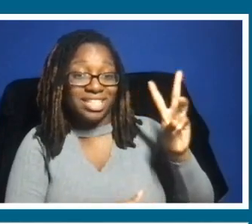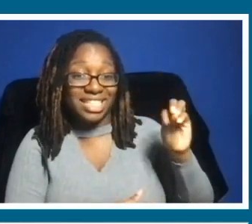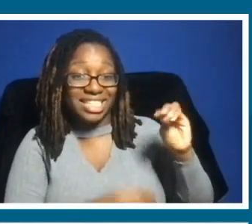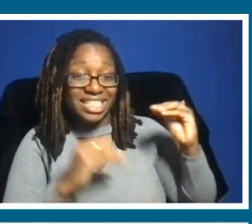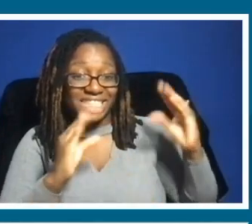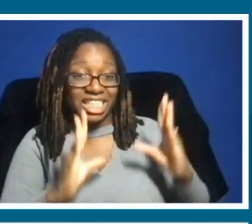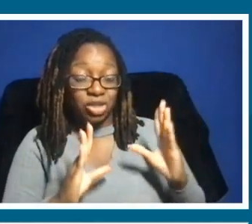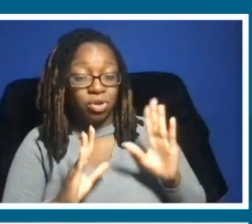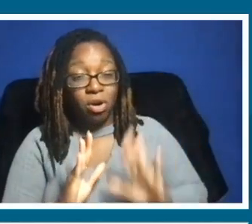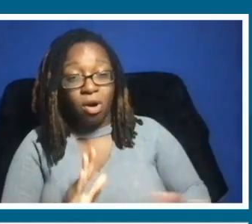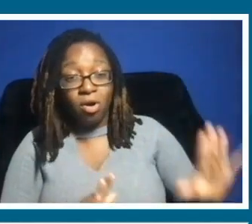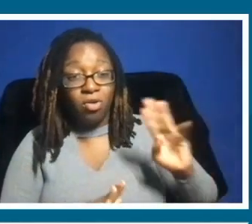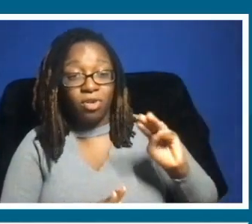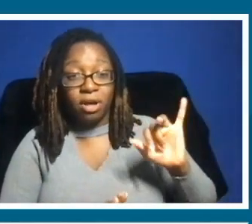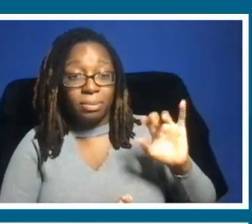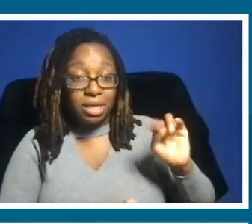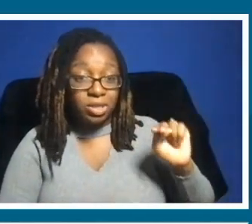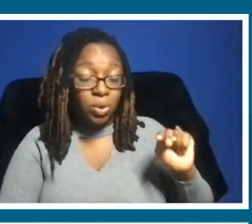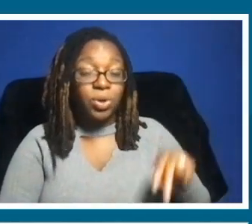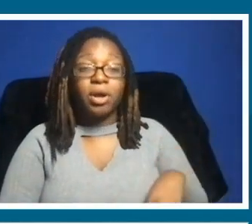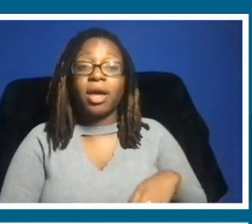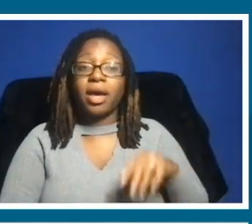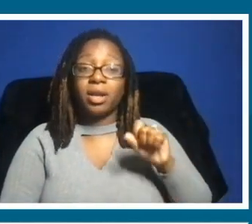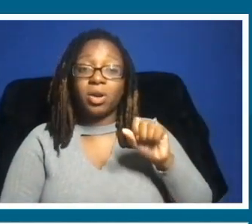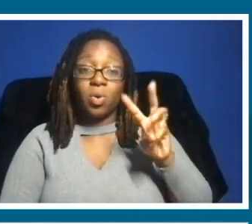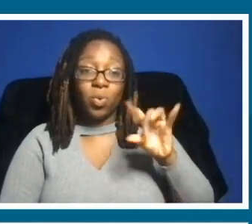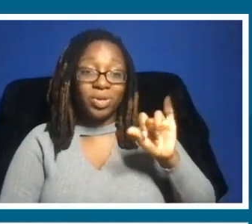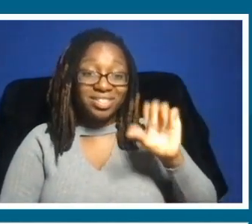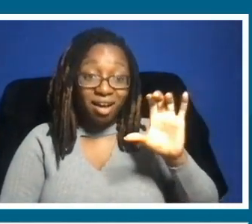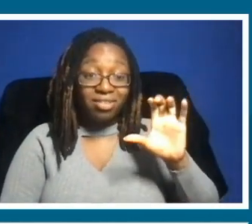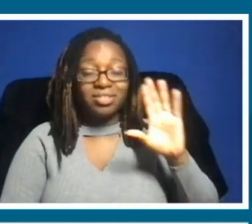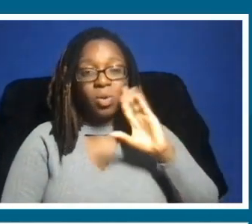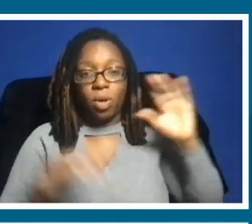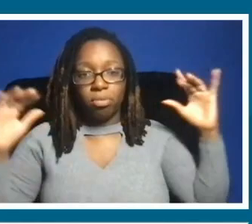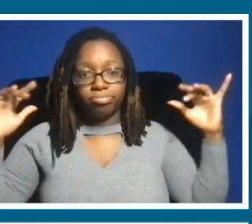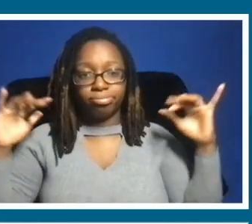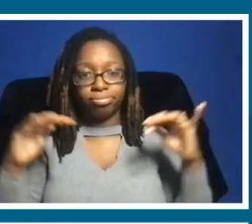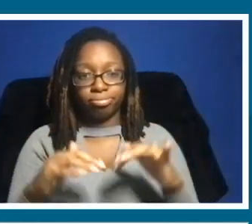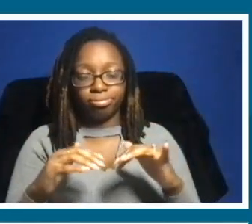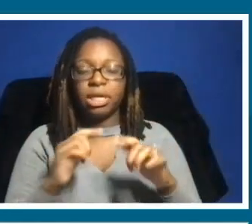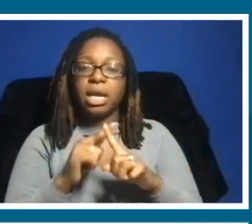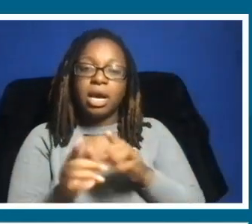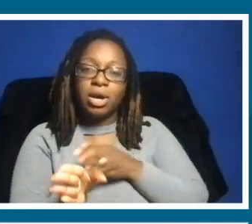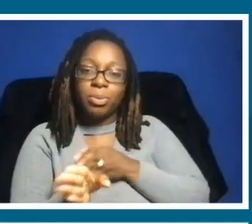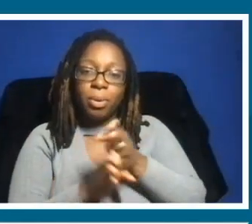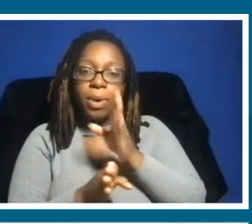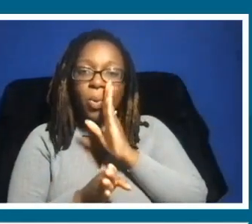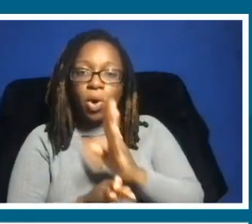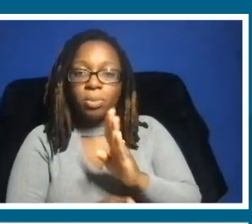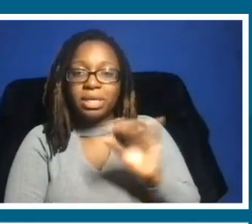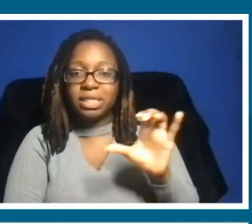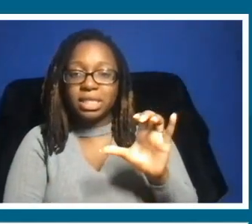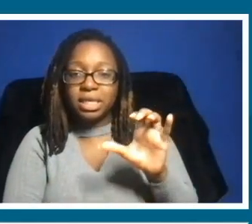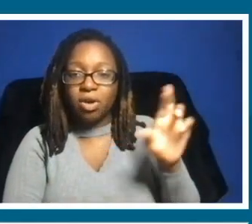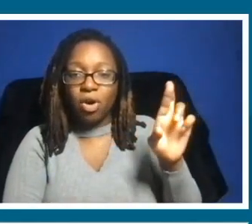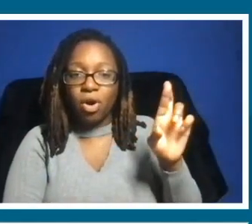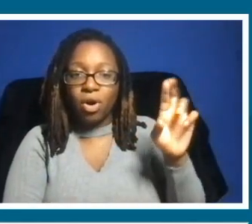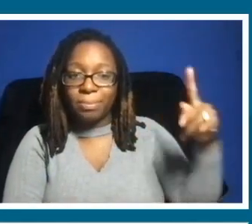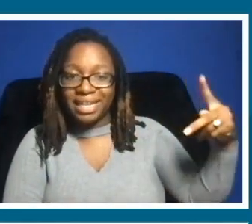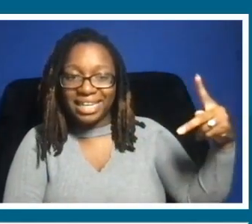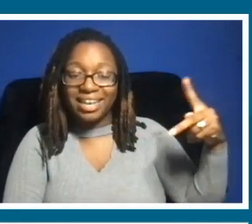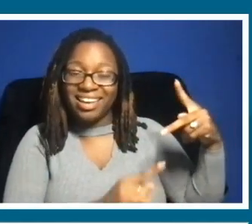Minnesota and Wisconsin. But the primary focus is CRP, and CRP is a teaching